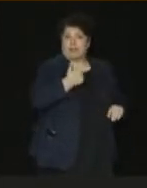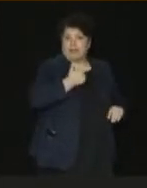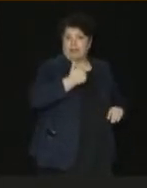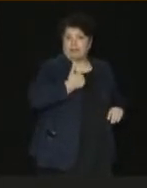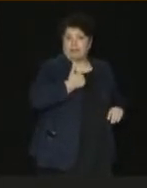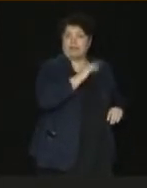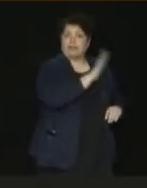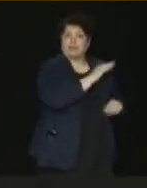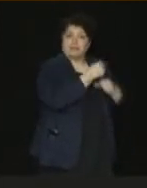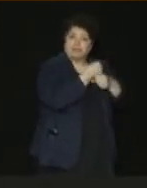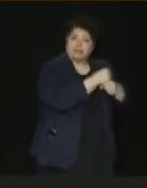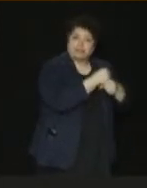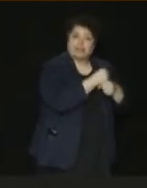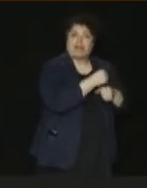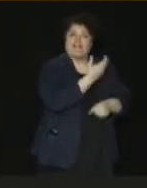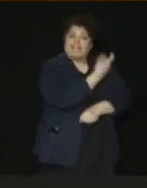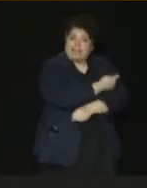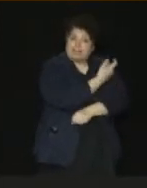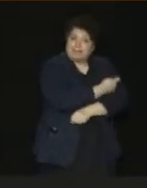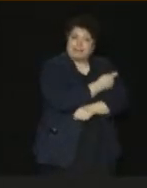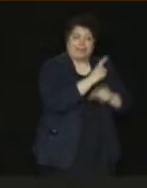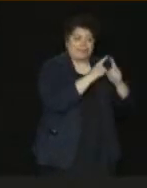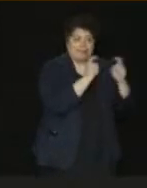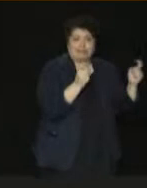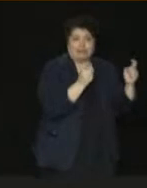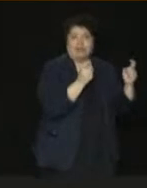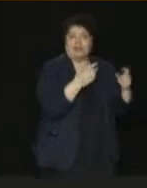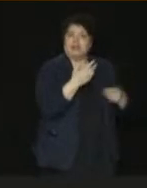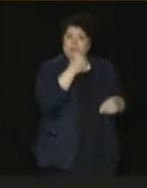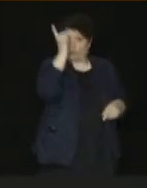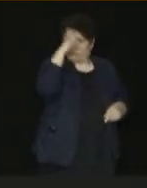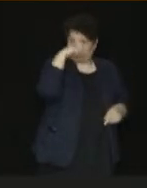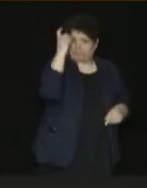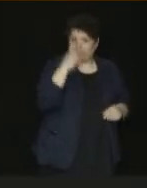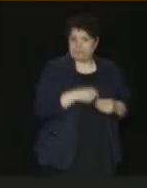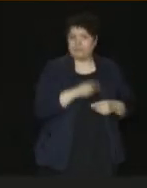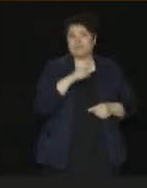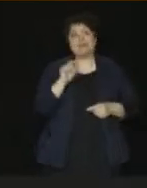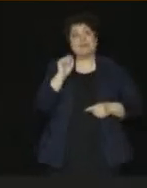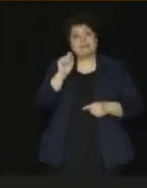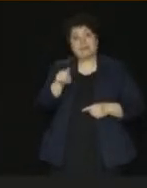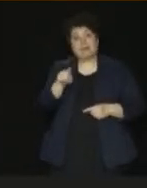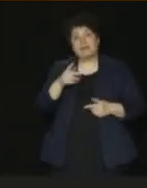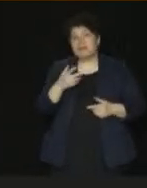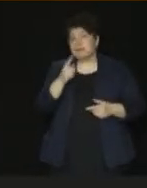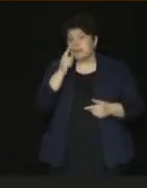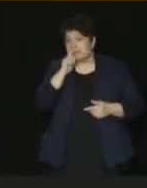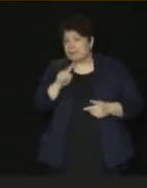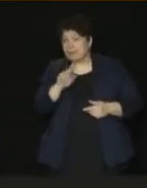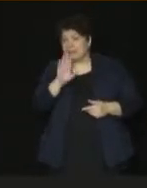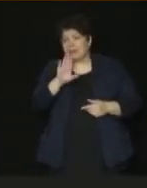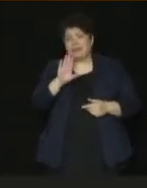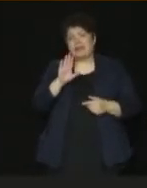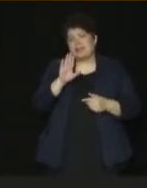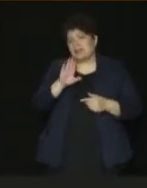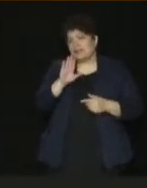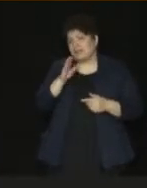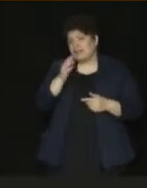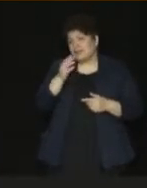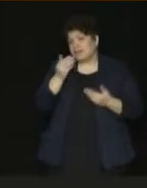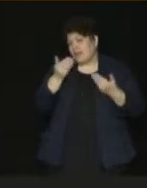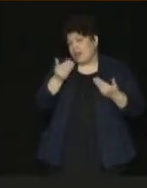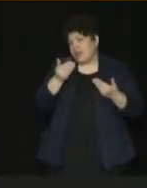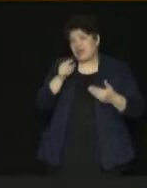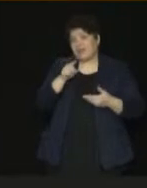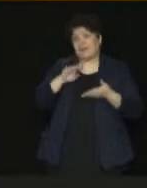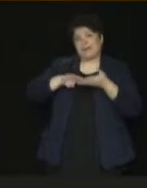domestic biopharmaceutical capacity here in Canada. Question. I'd like to come back to the exemptions that your government is studying for